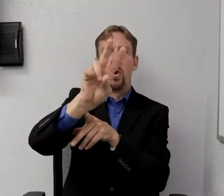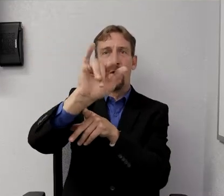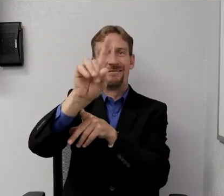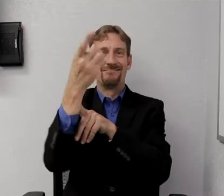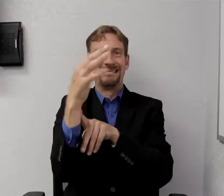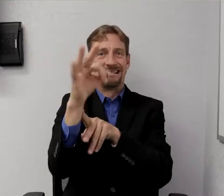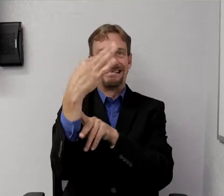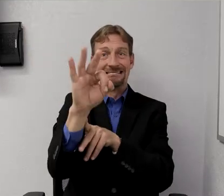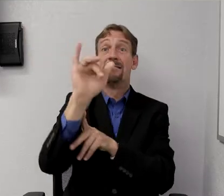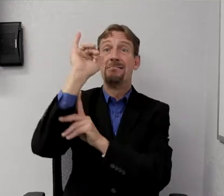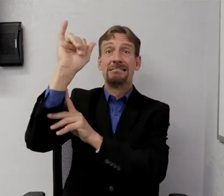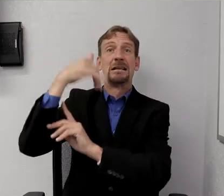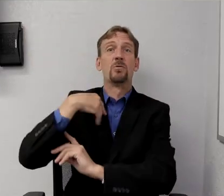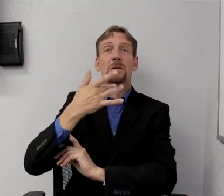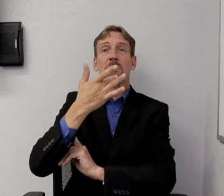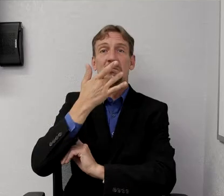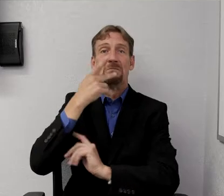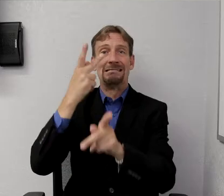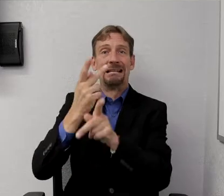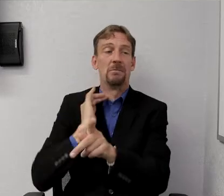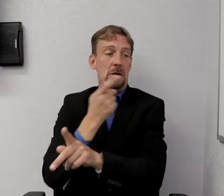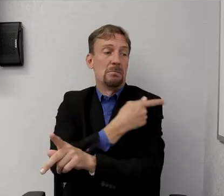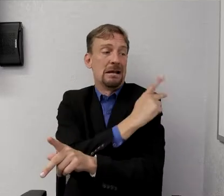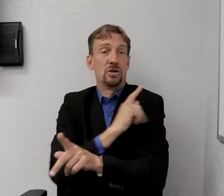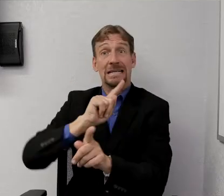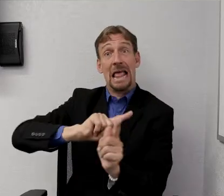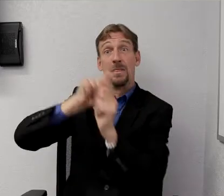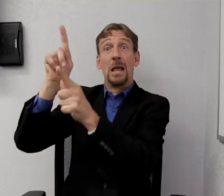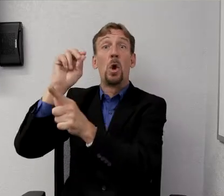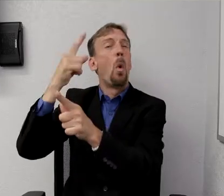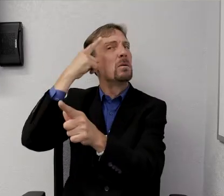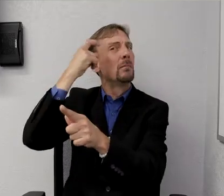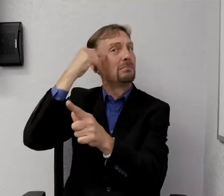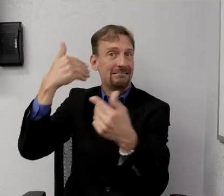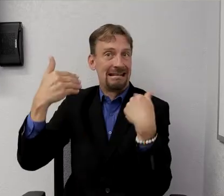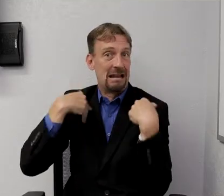put patients that we suspect may have it. And then